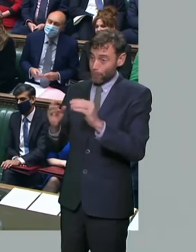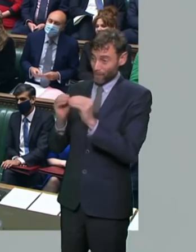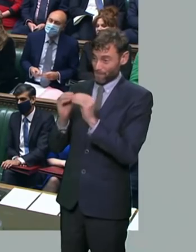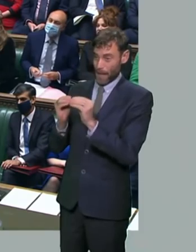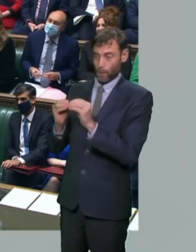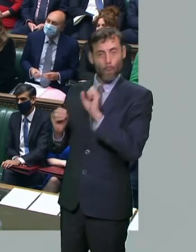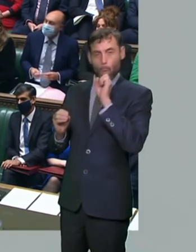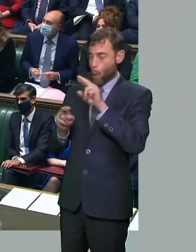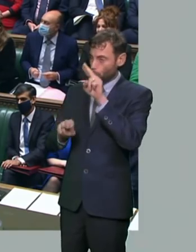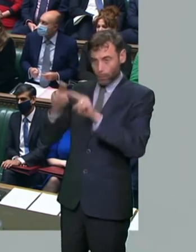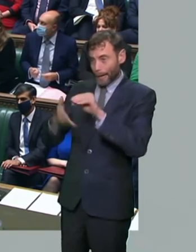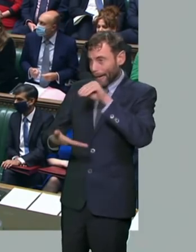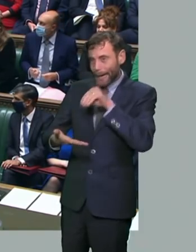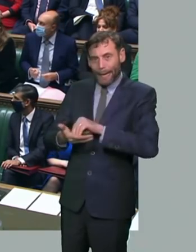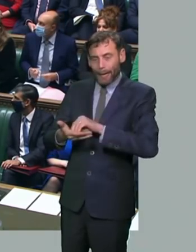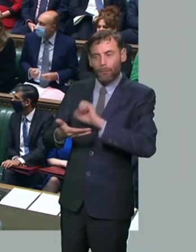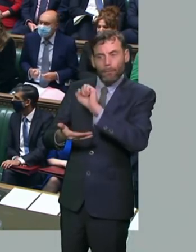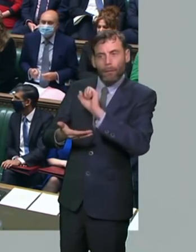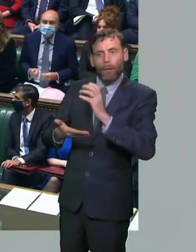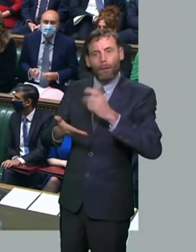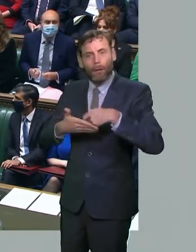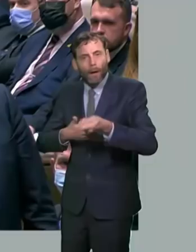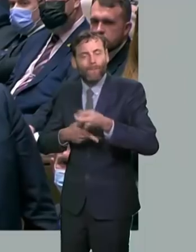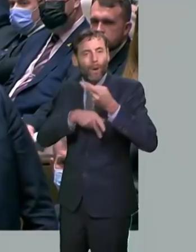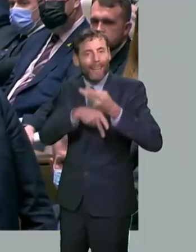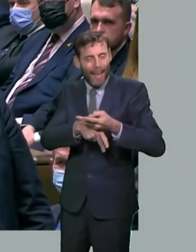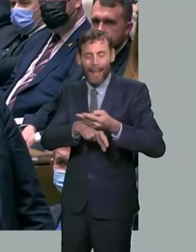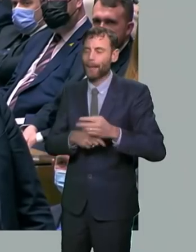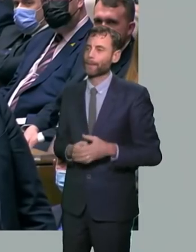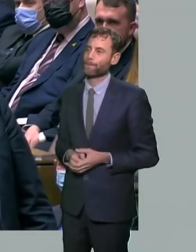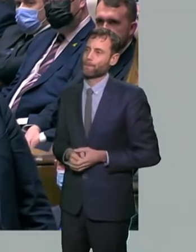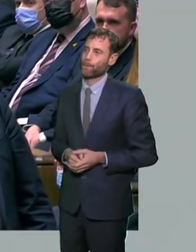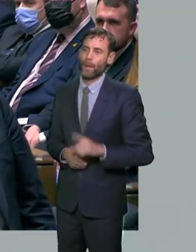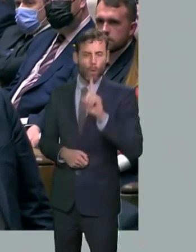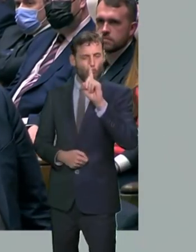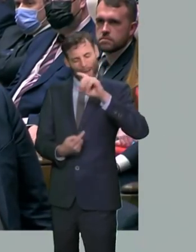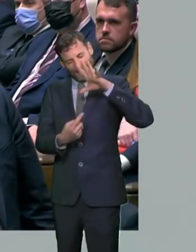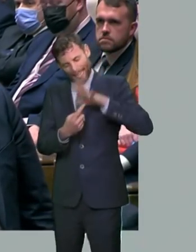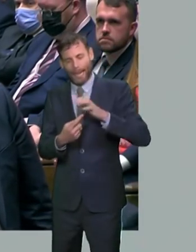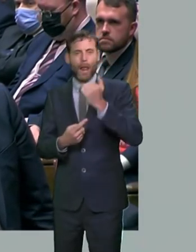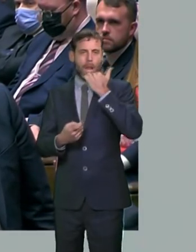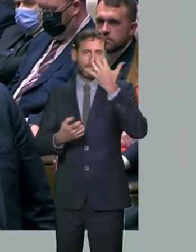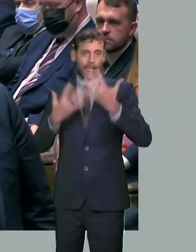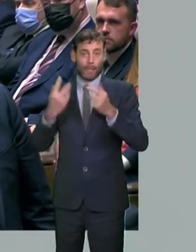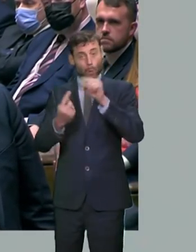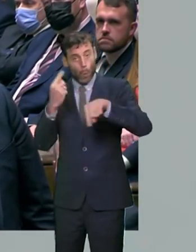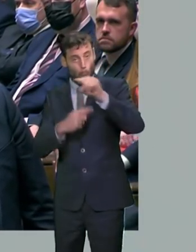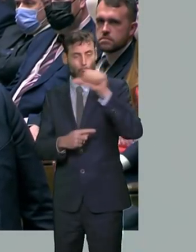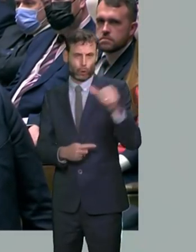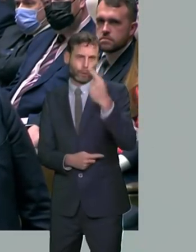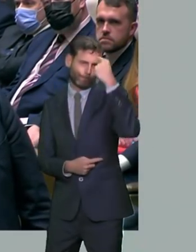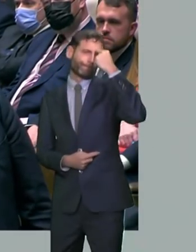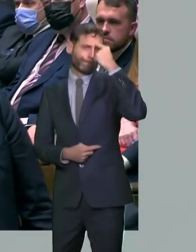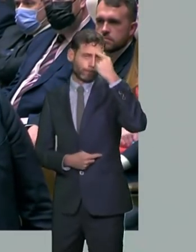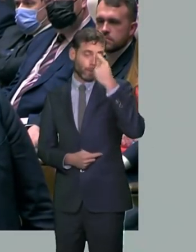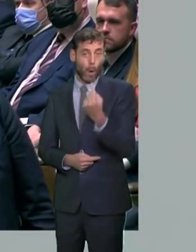jobs, he talks about working people. Let me just remind you, there's just one key statistic that people should bear in mind. It's